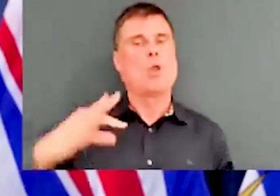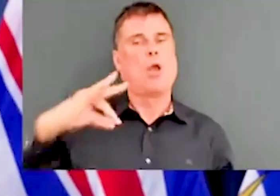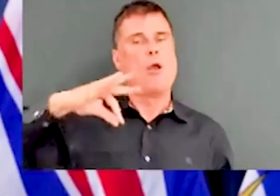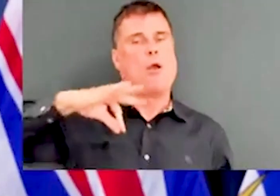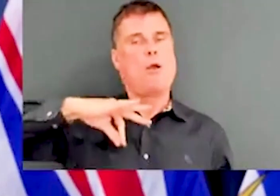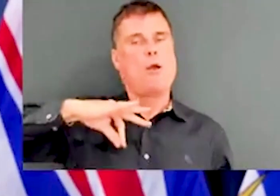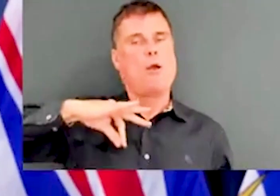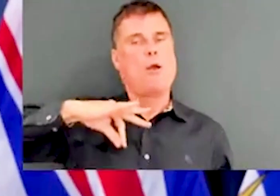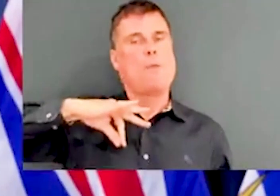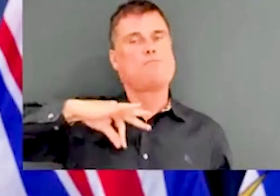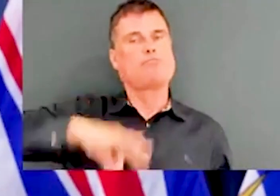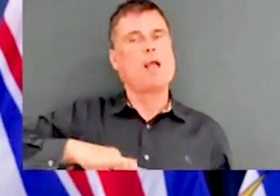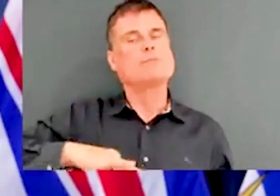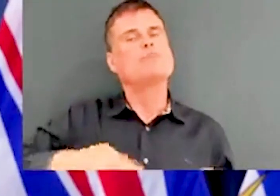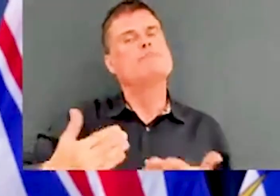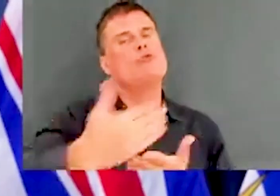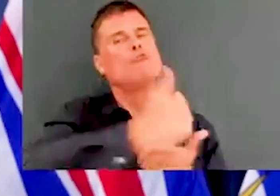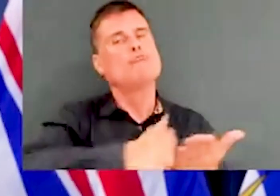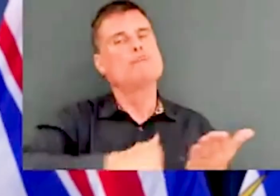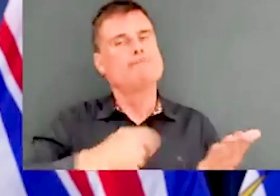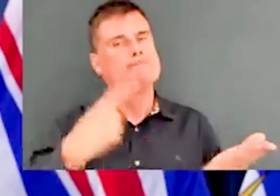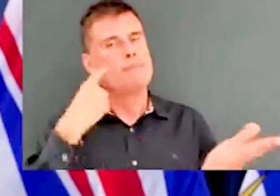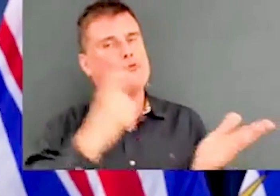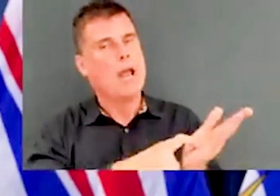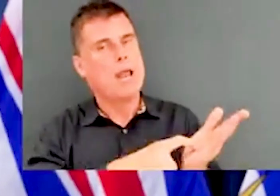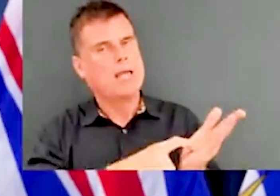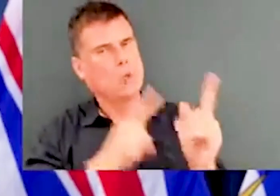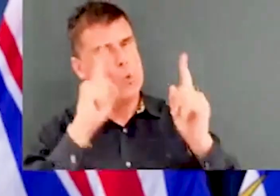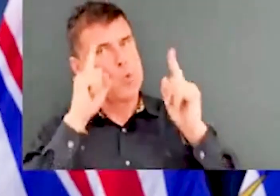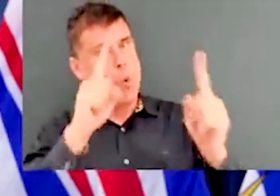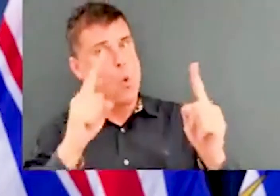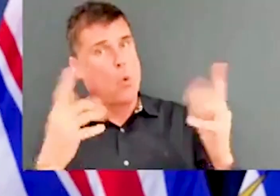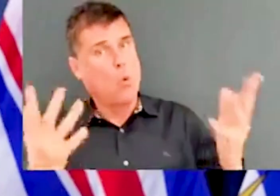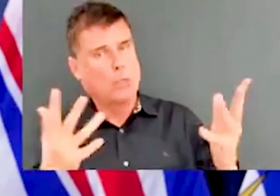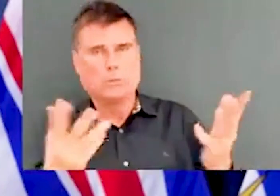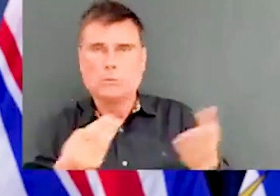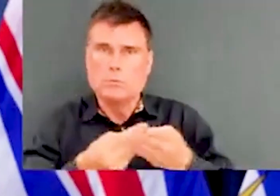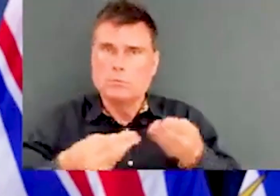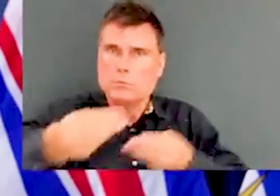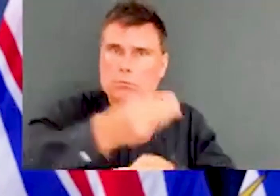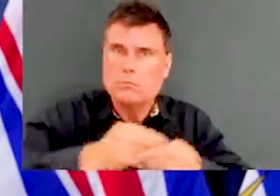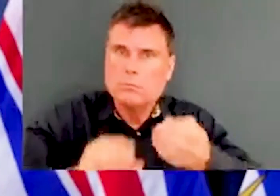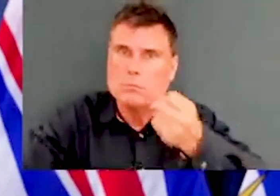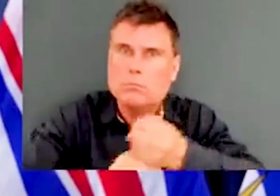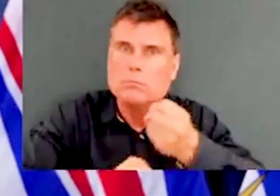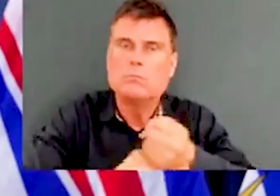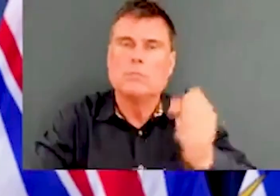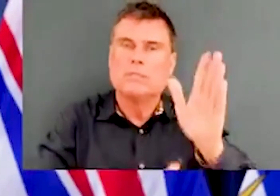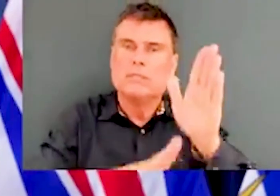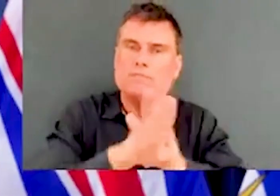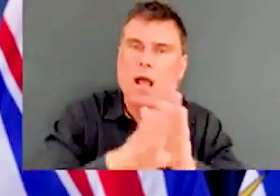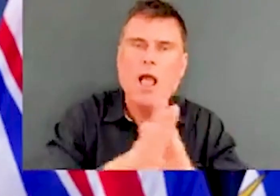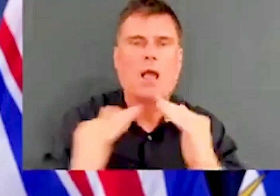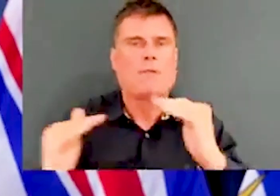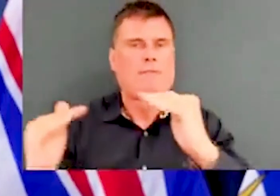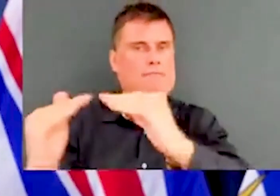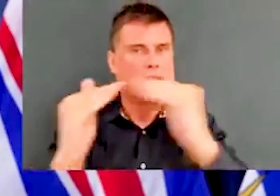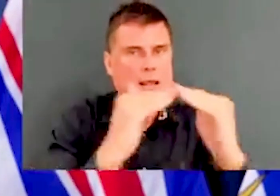economic reconciliation with First Nations, a fair return on public resources, and environmental